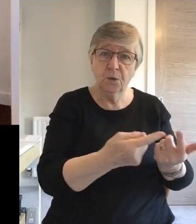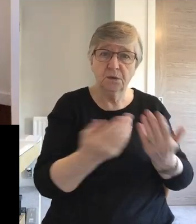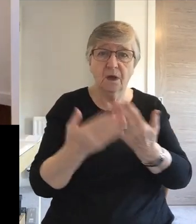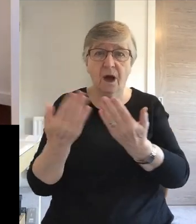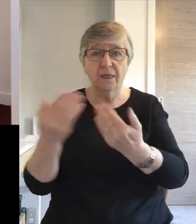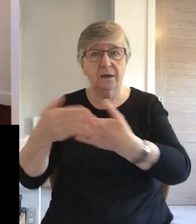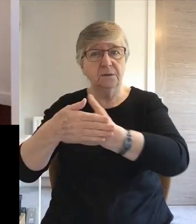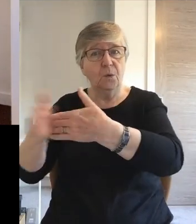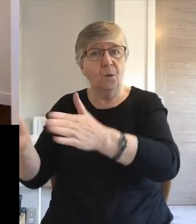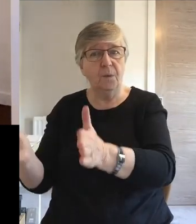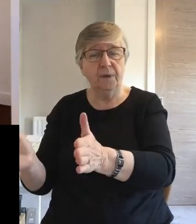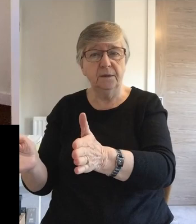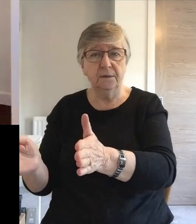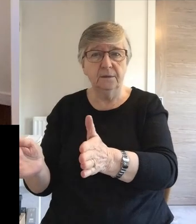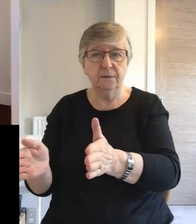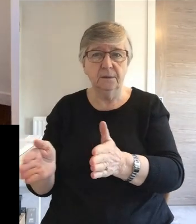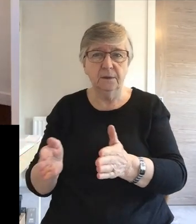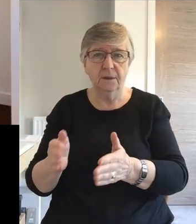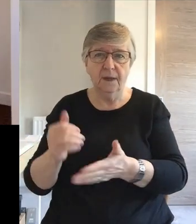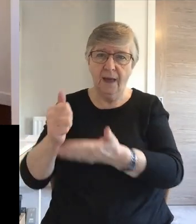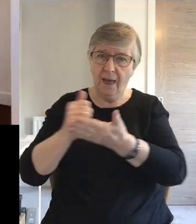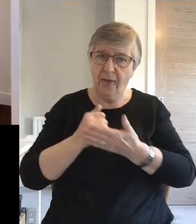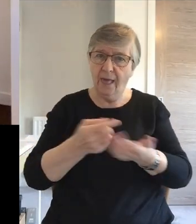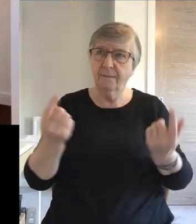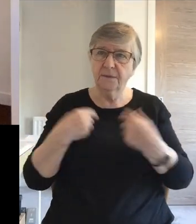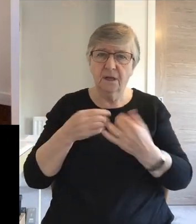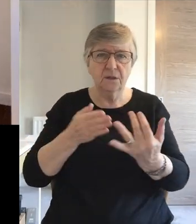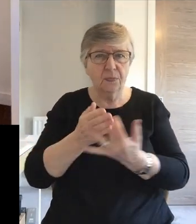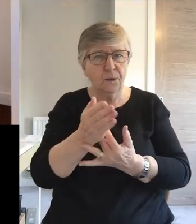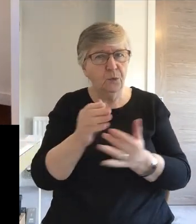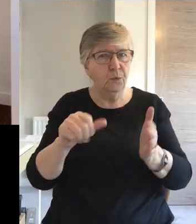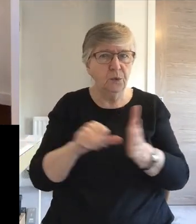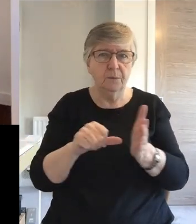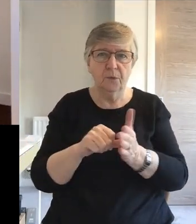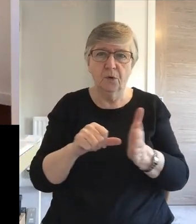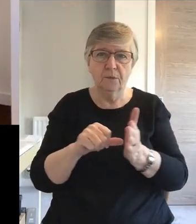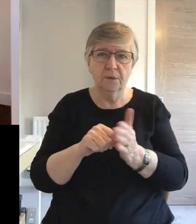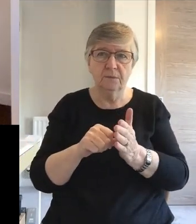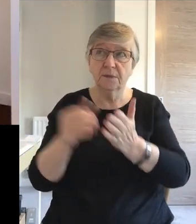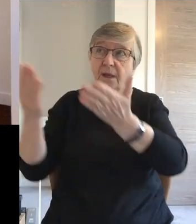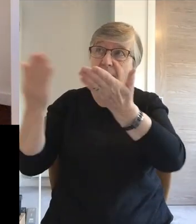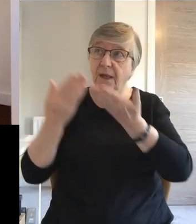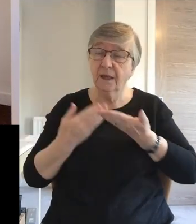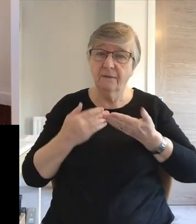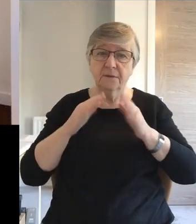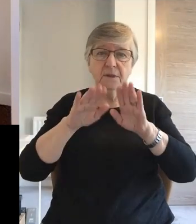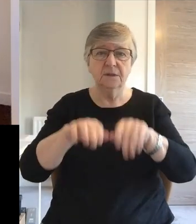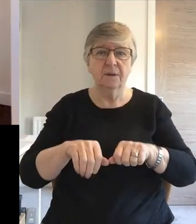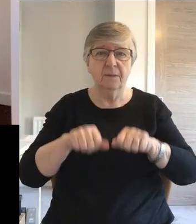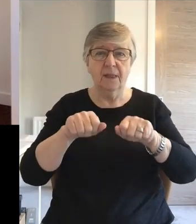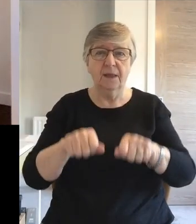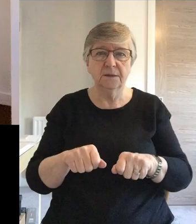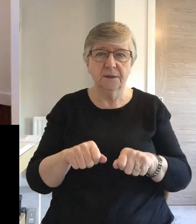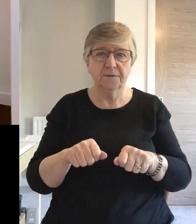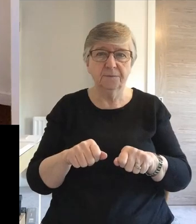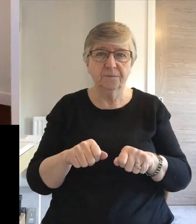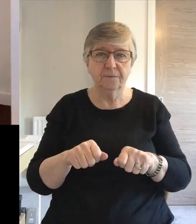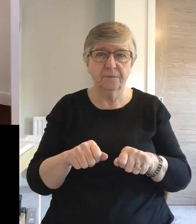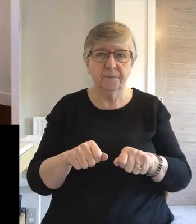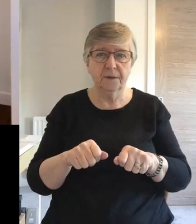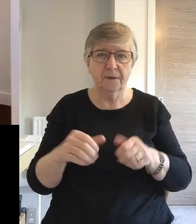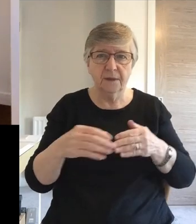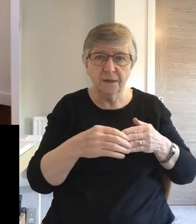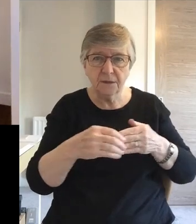others. A wisdom that helps us through trials and gives us blessings. A wisdom